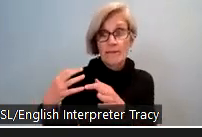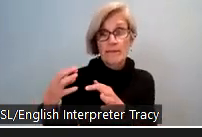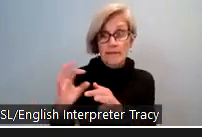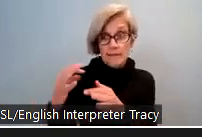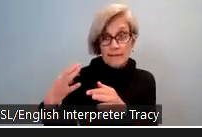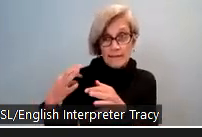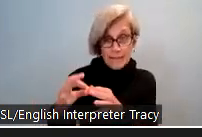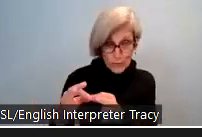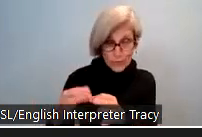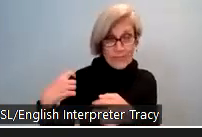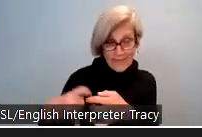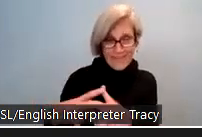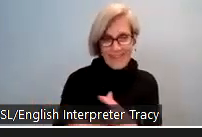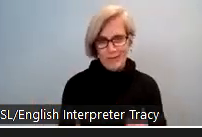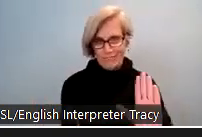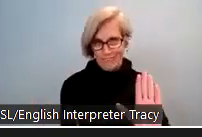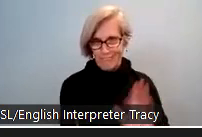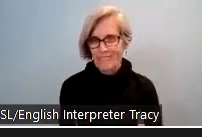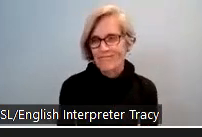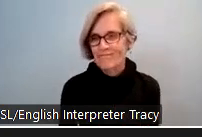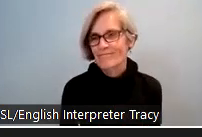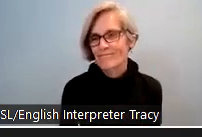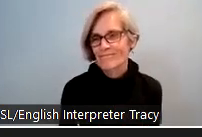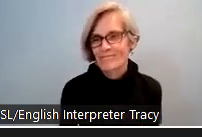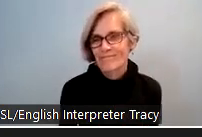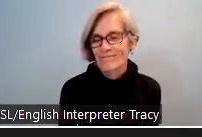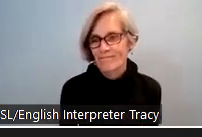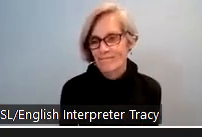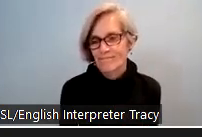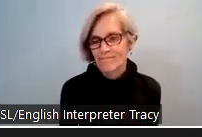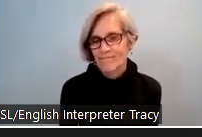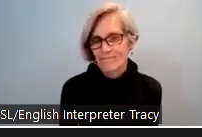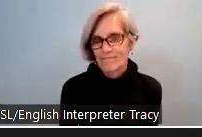la mano si es que van a necesitar interpretación.